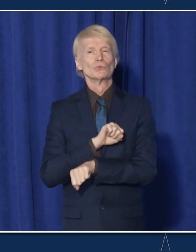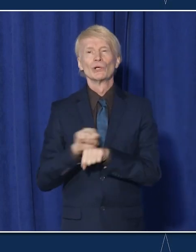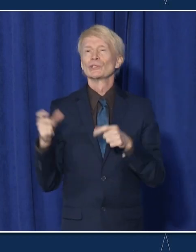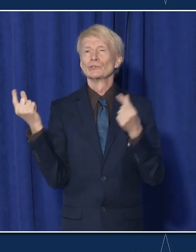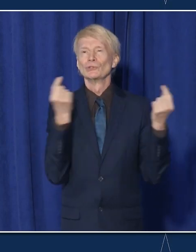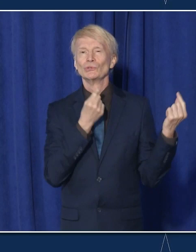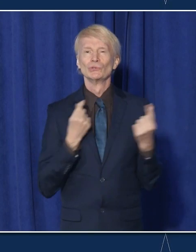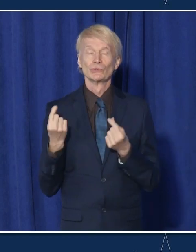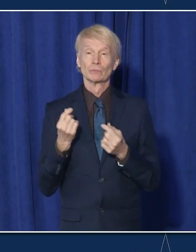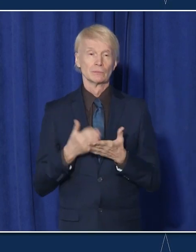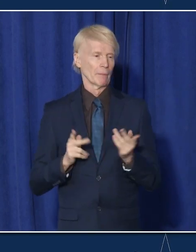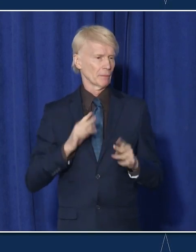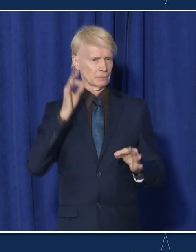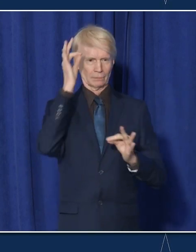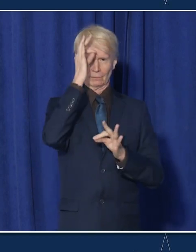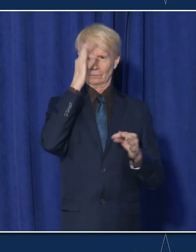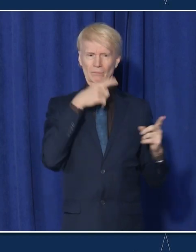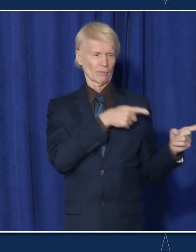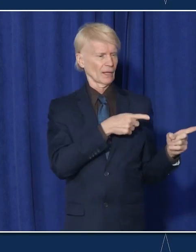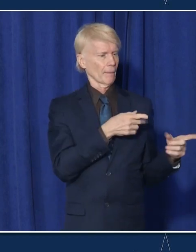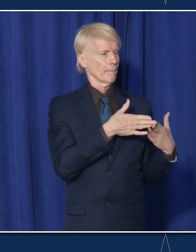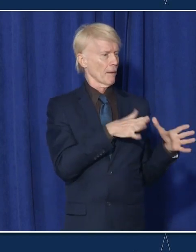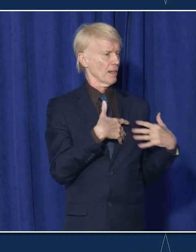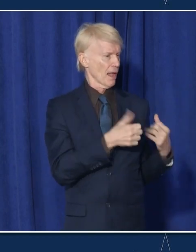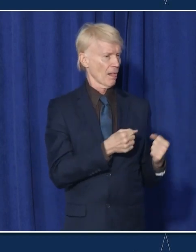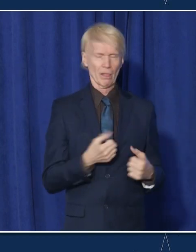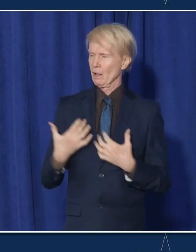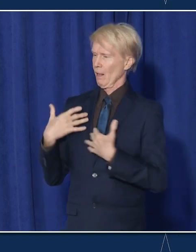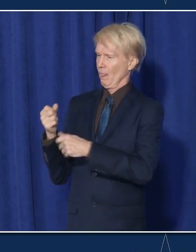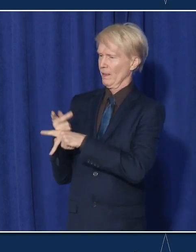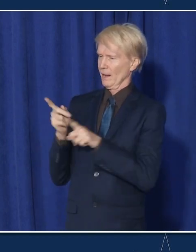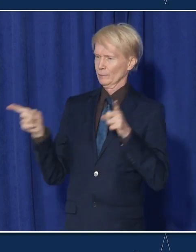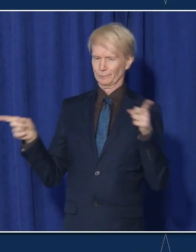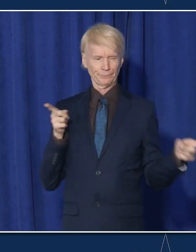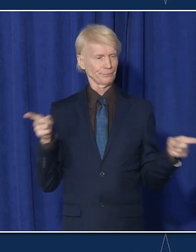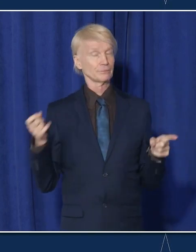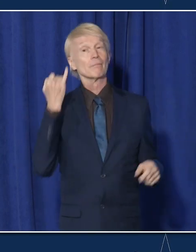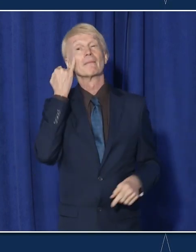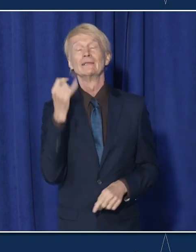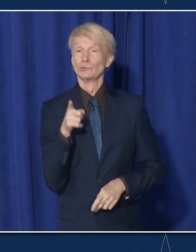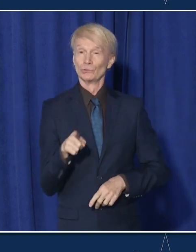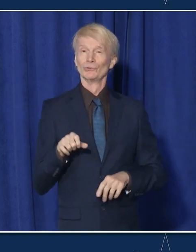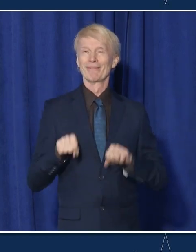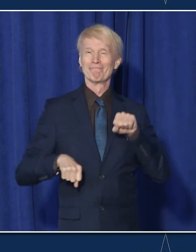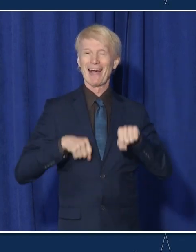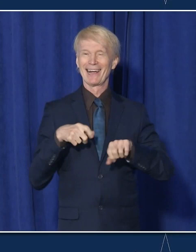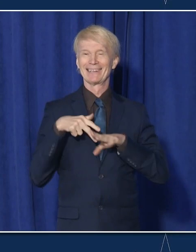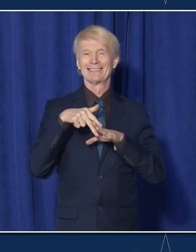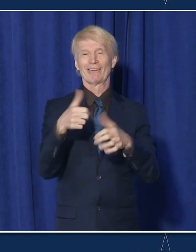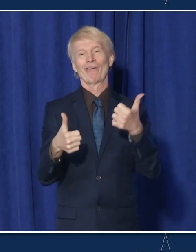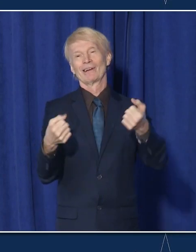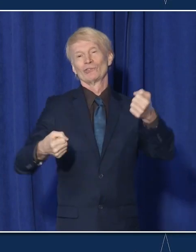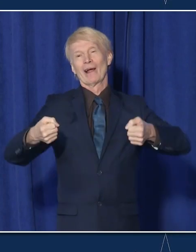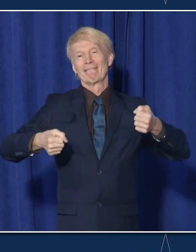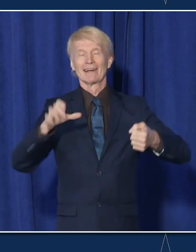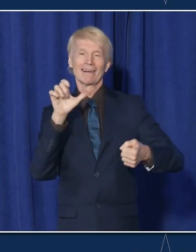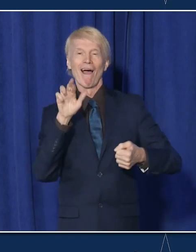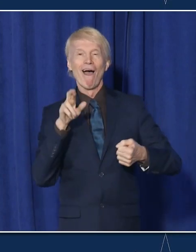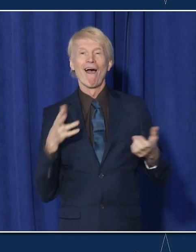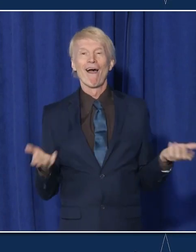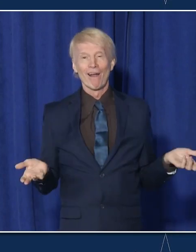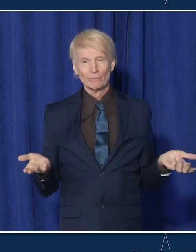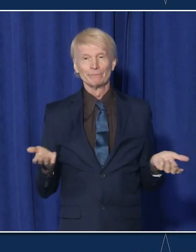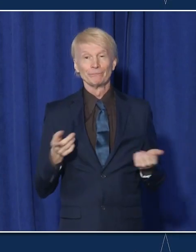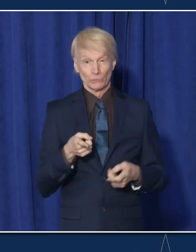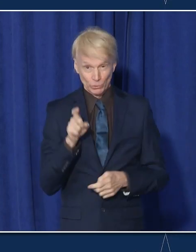difference between public health and health care. I sometimes think if you imagine yourself riding a bike or driving a car,